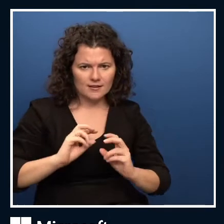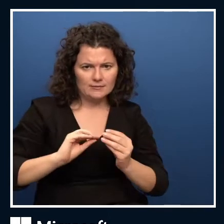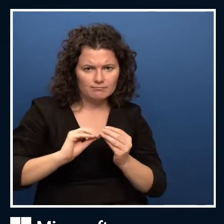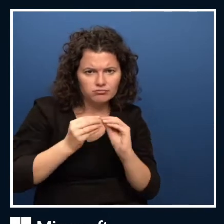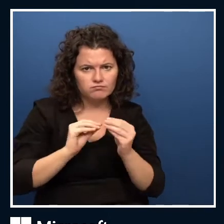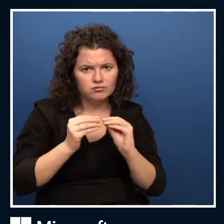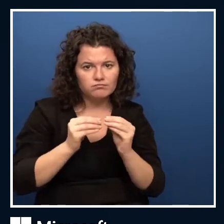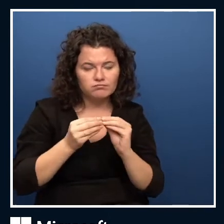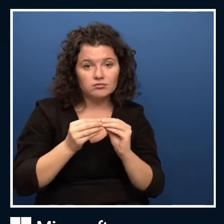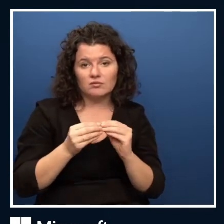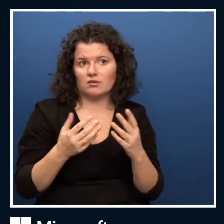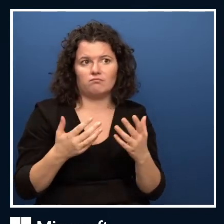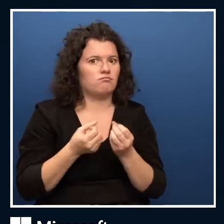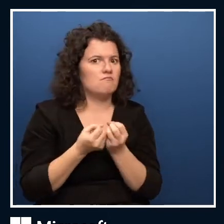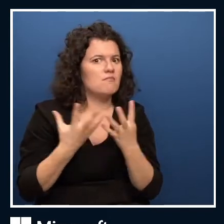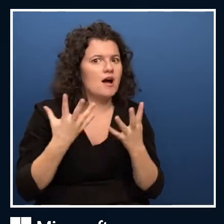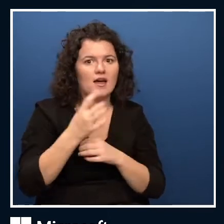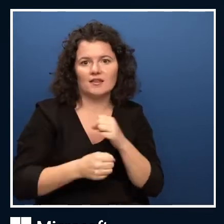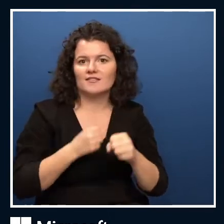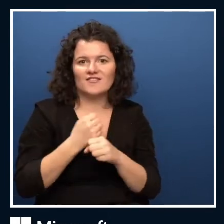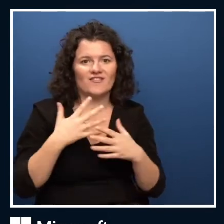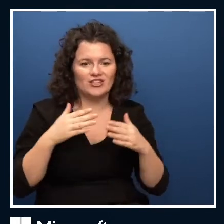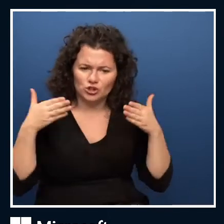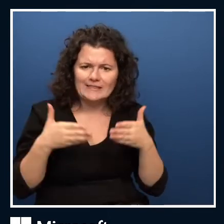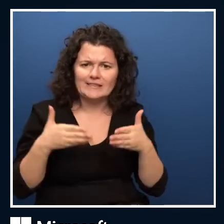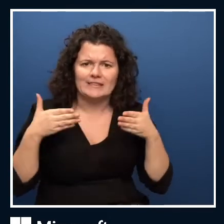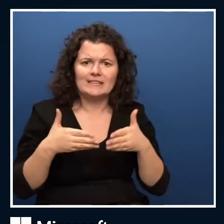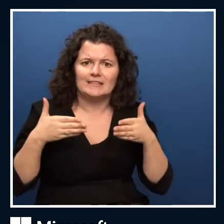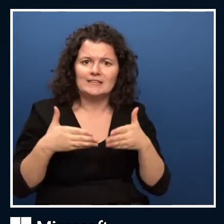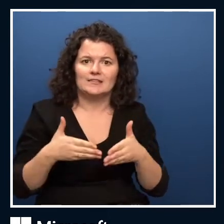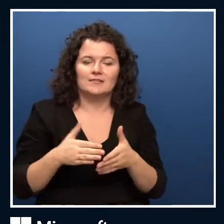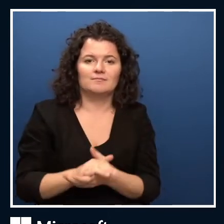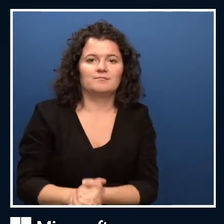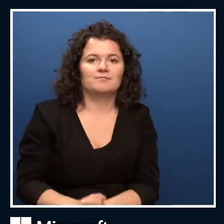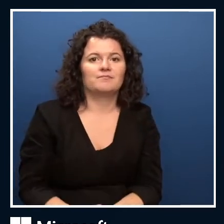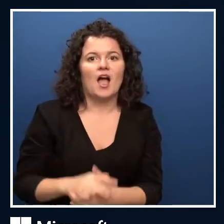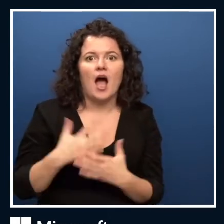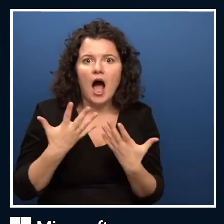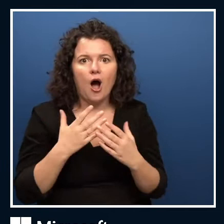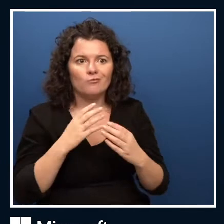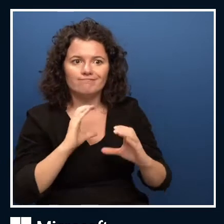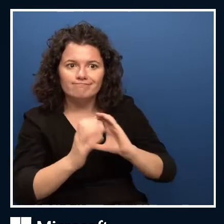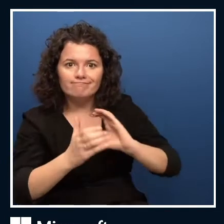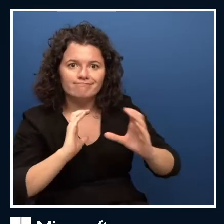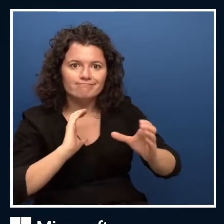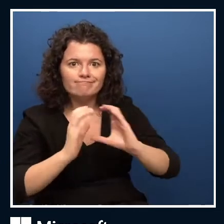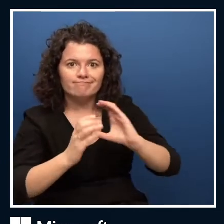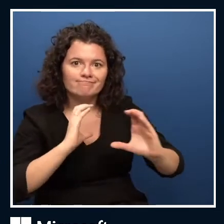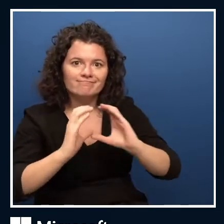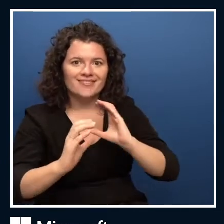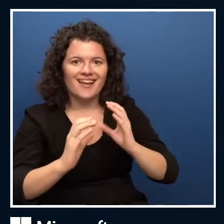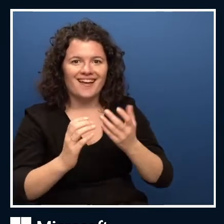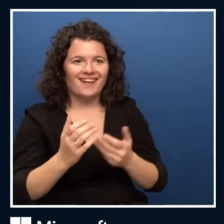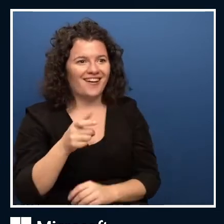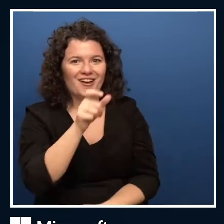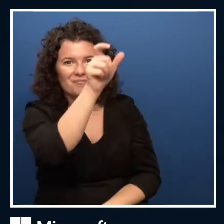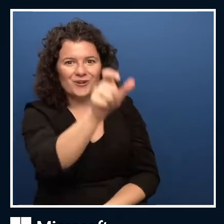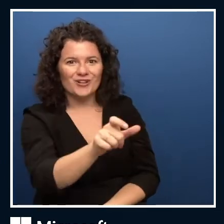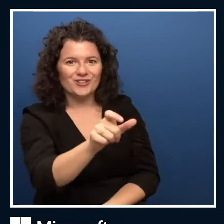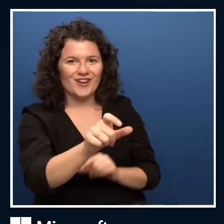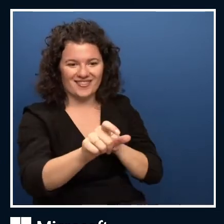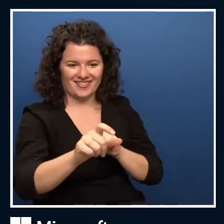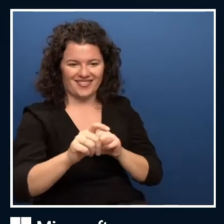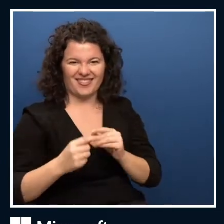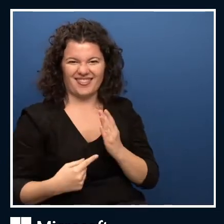which can converse with people. And we open source all